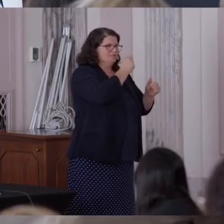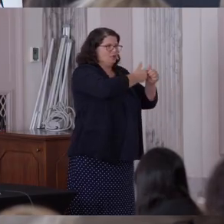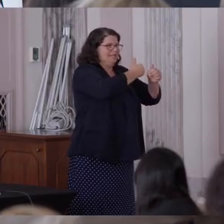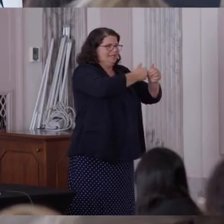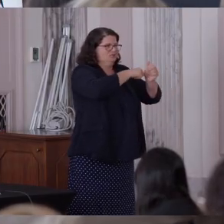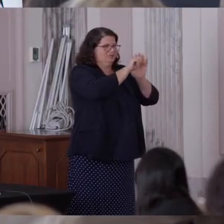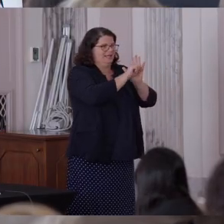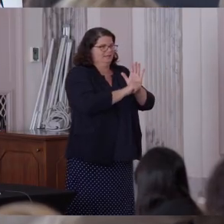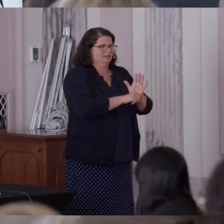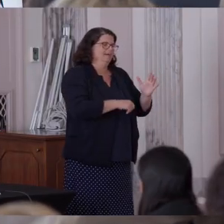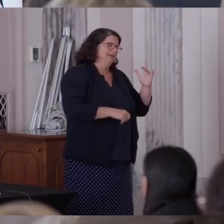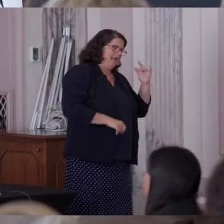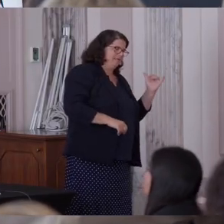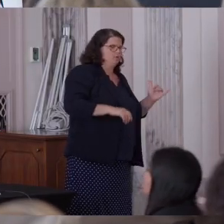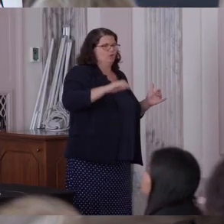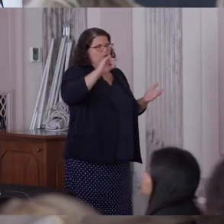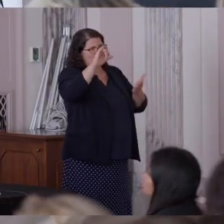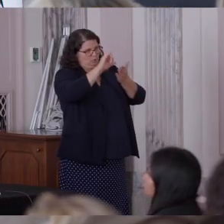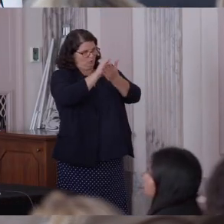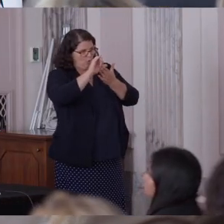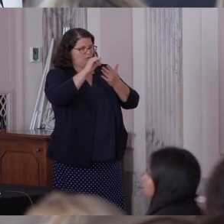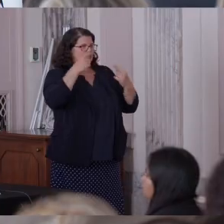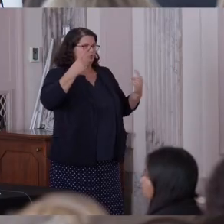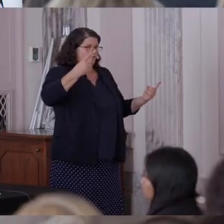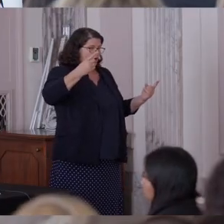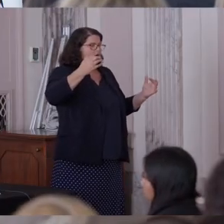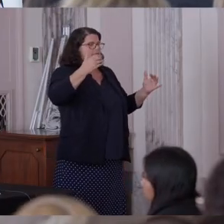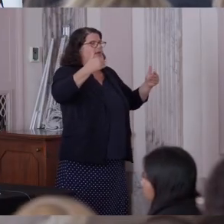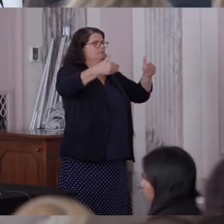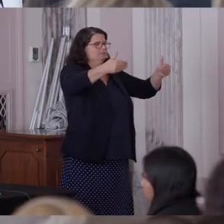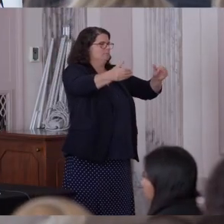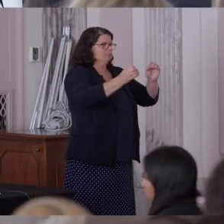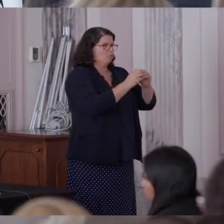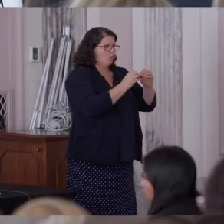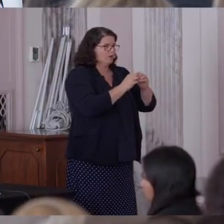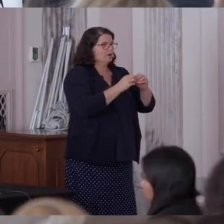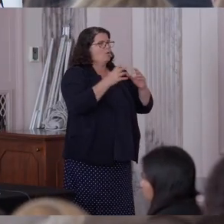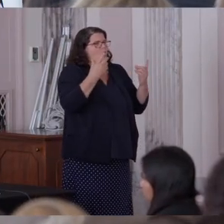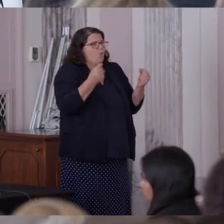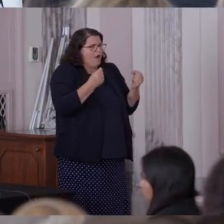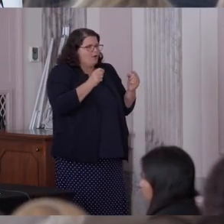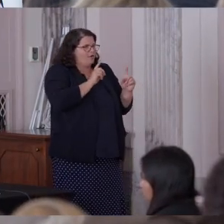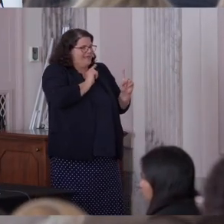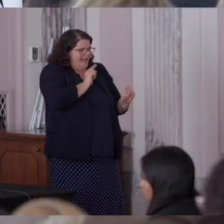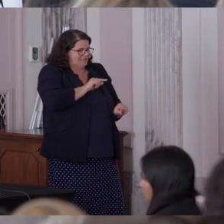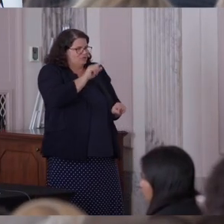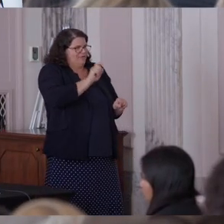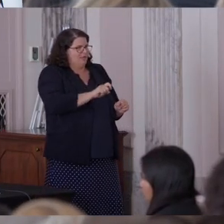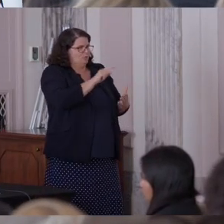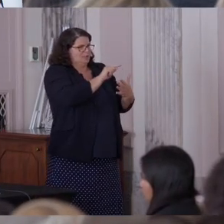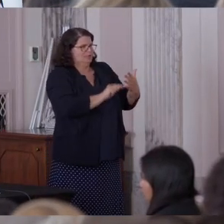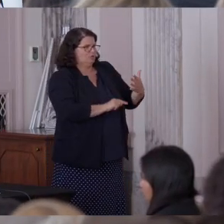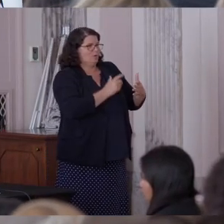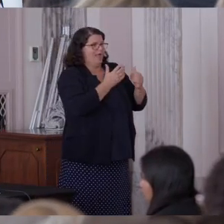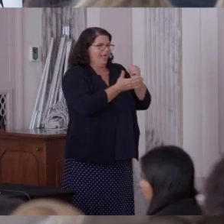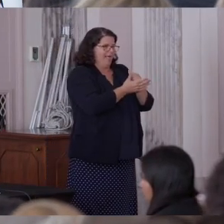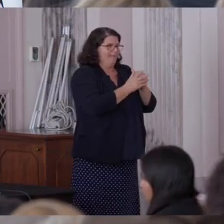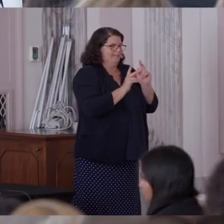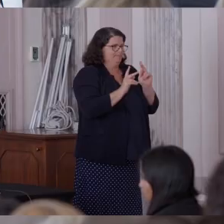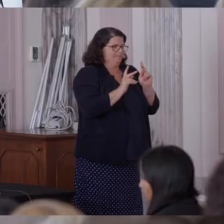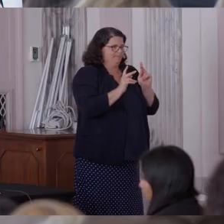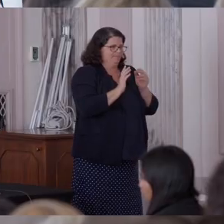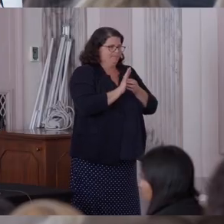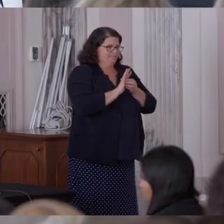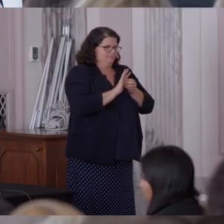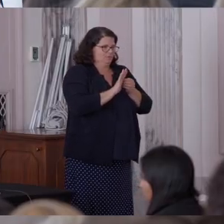very state-specific resources and materials that folks are going to need to help people keep their coverage on. And then let me beg anybody who works in the